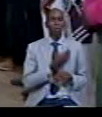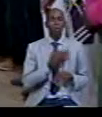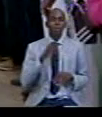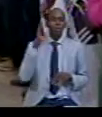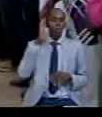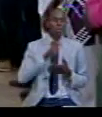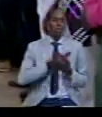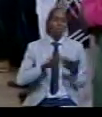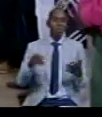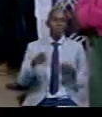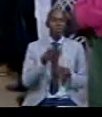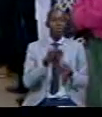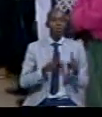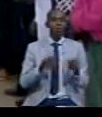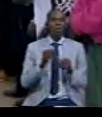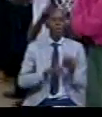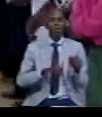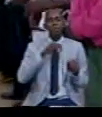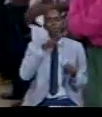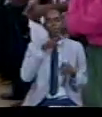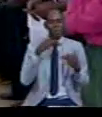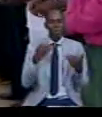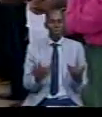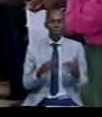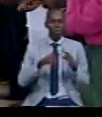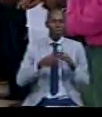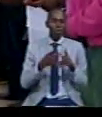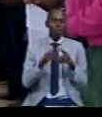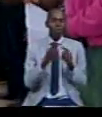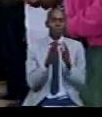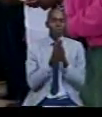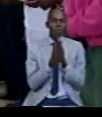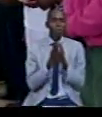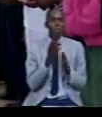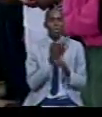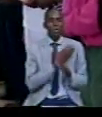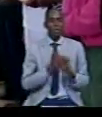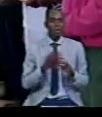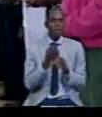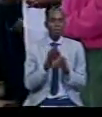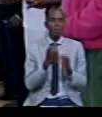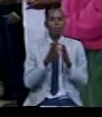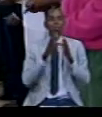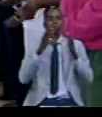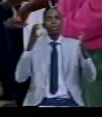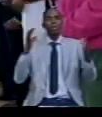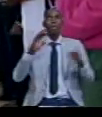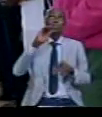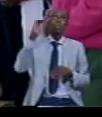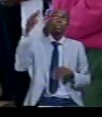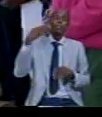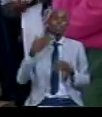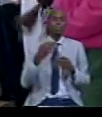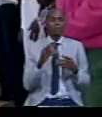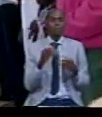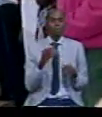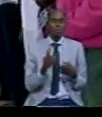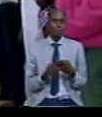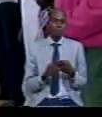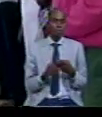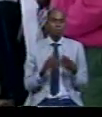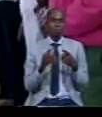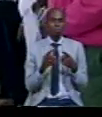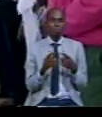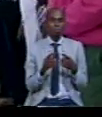in Jesus' name. Please open your mouth and pray and receive abundant grace before you leave today.